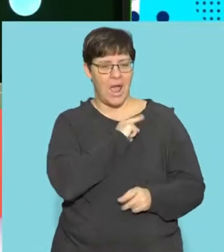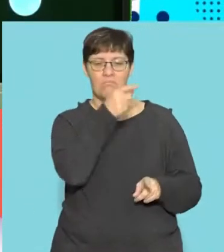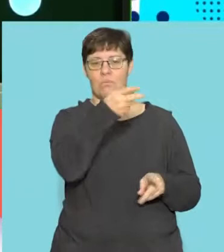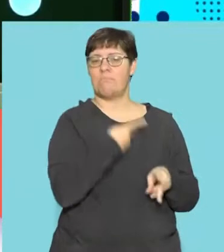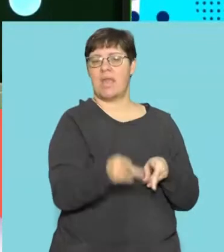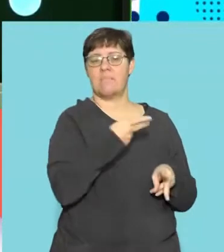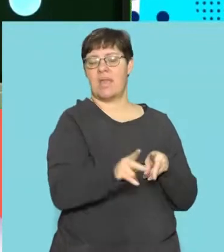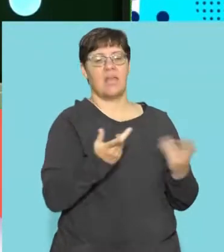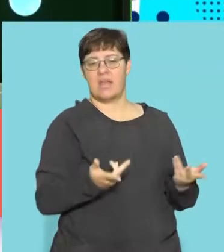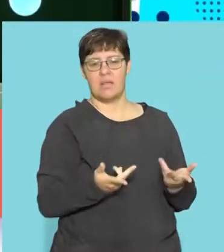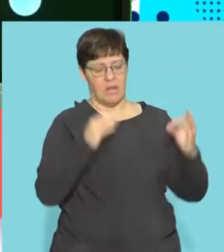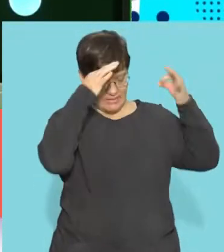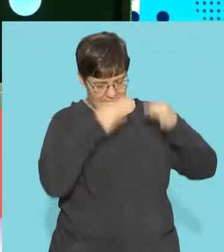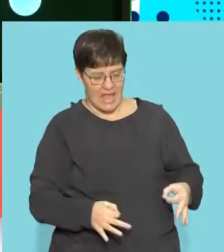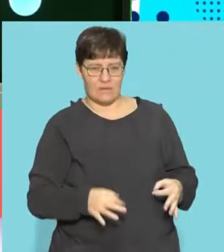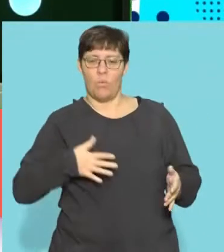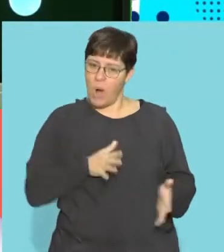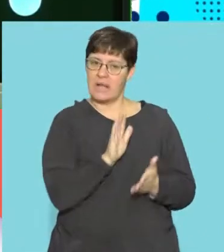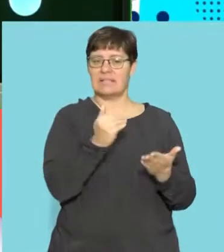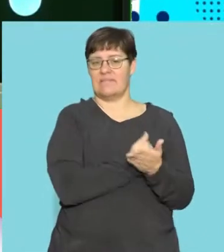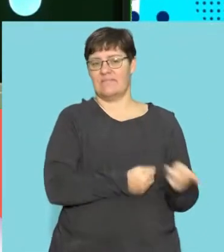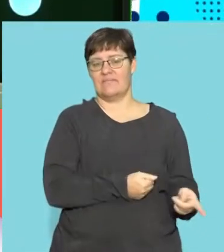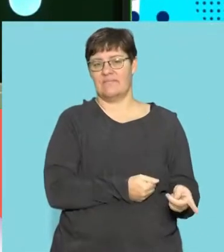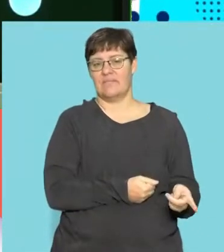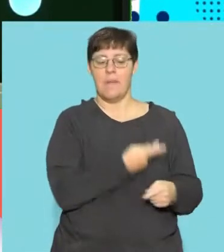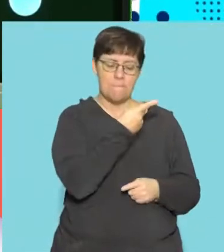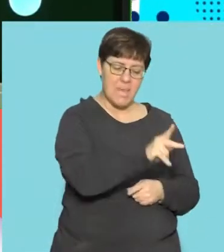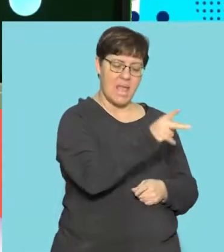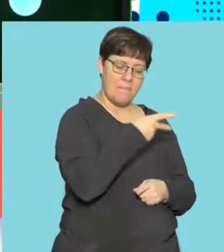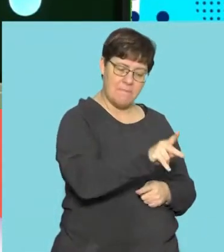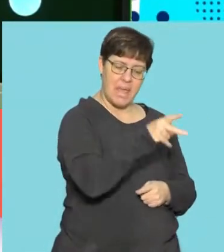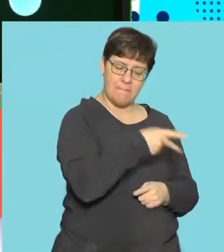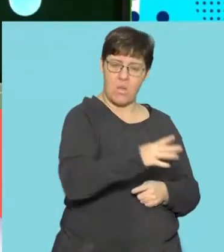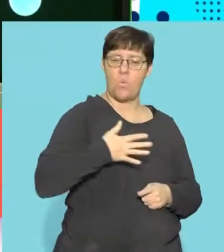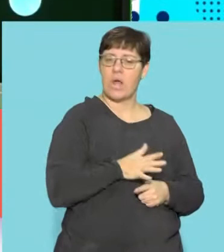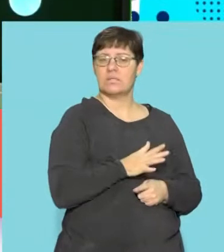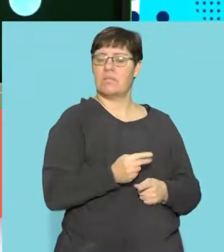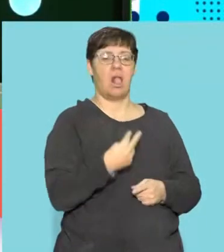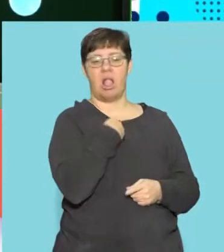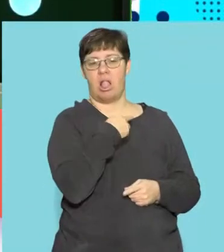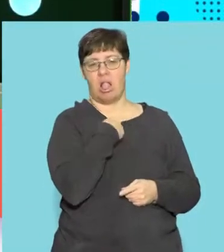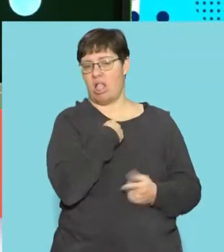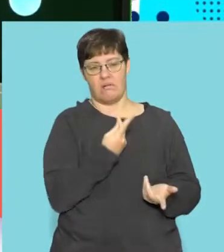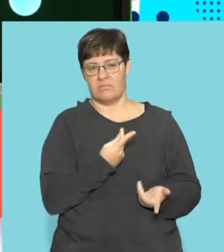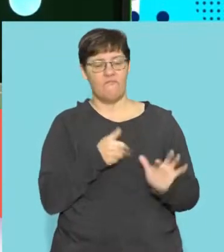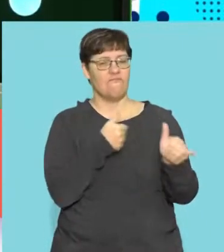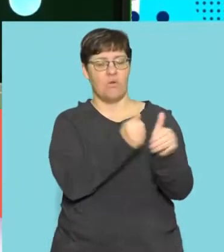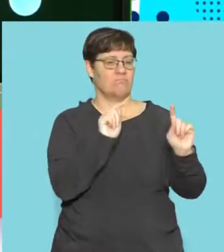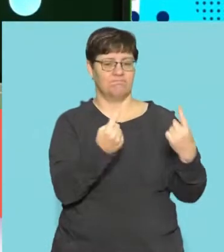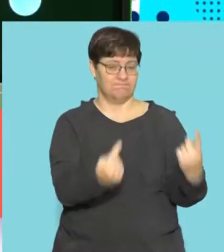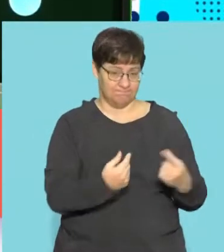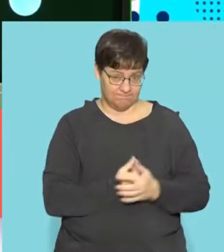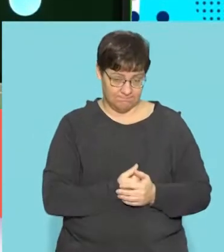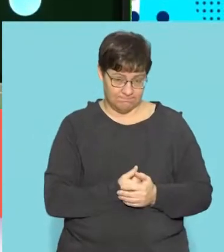you took a decision upon yourself that you want to make these payments, but you couldn't adhere to the rules of